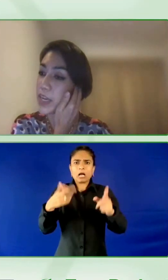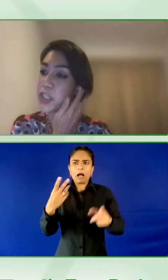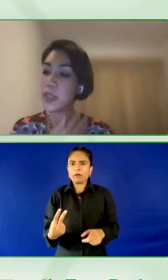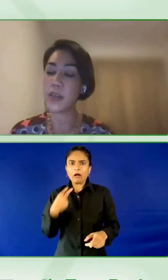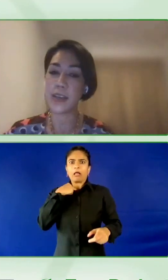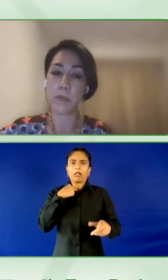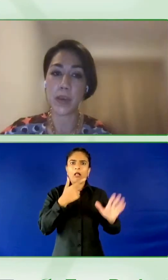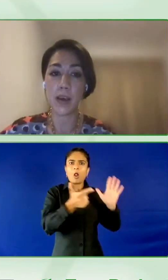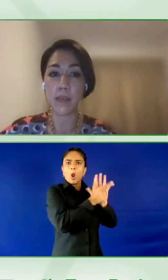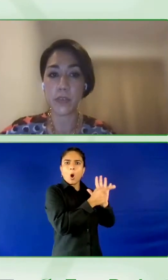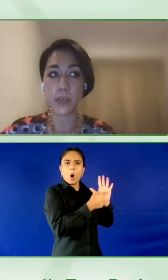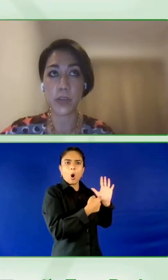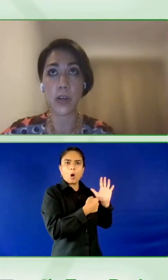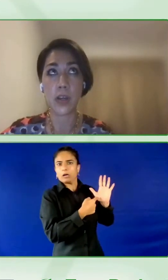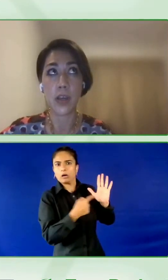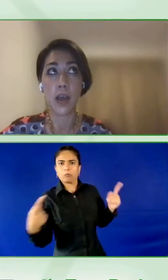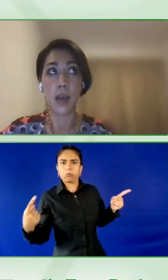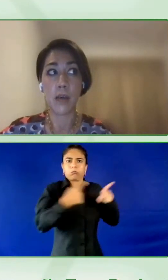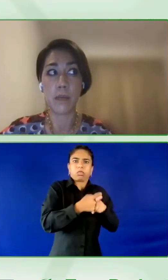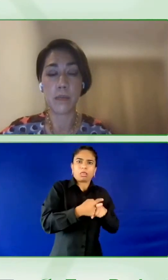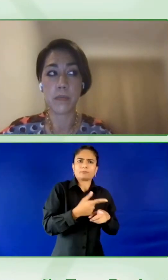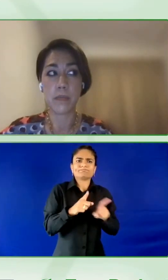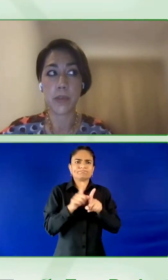after mediation. It can be after,